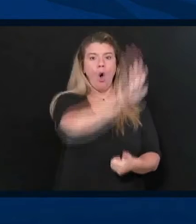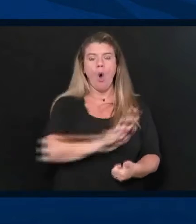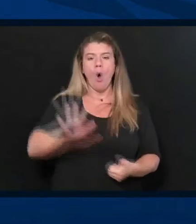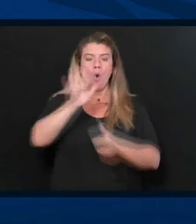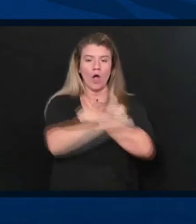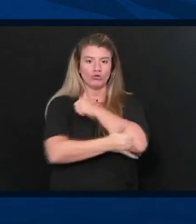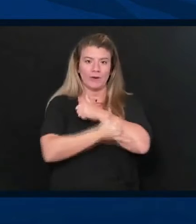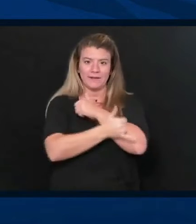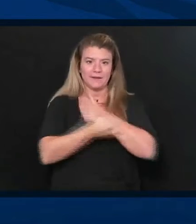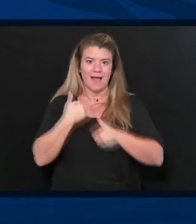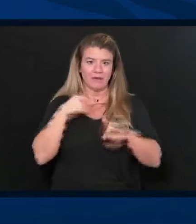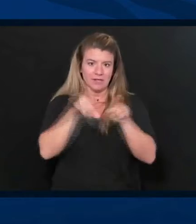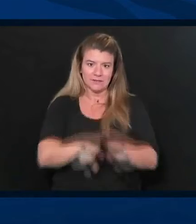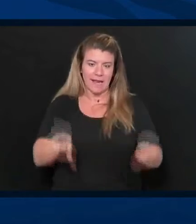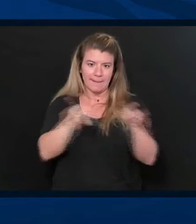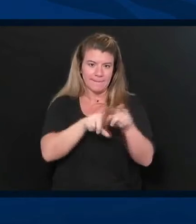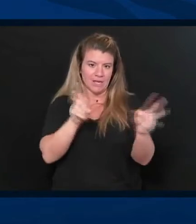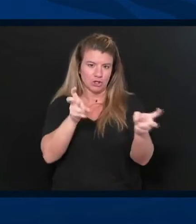Thank you.